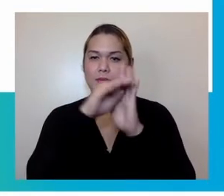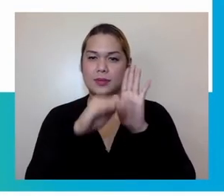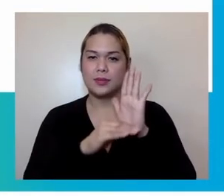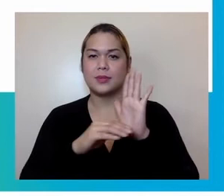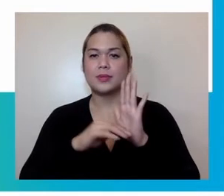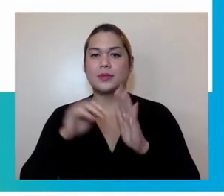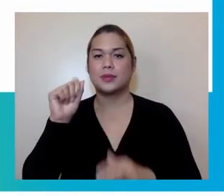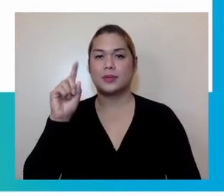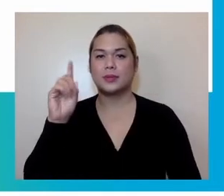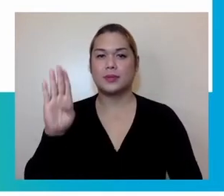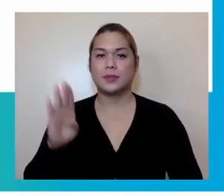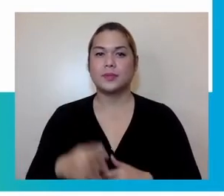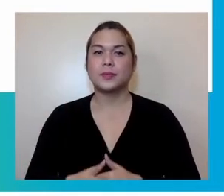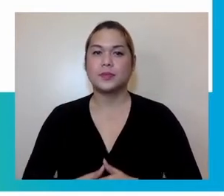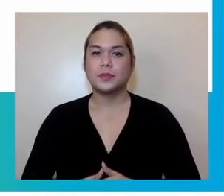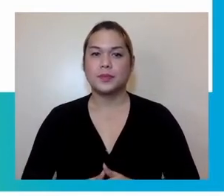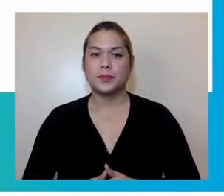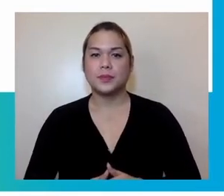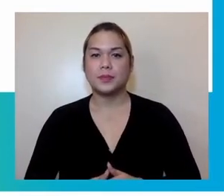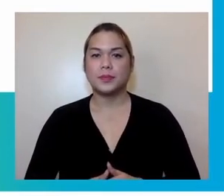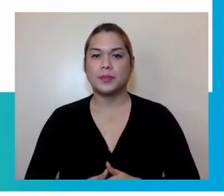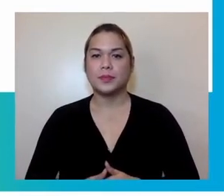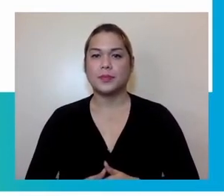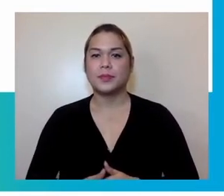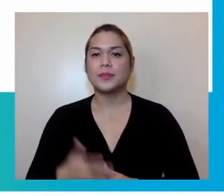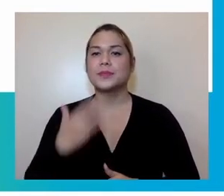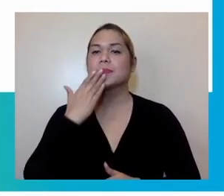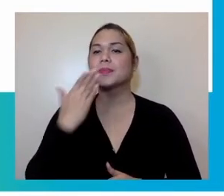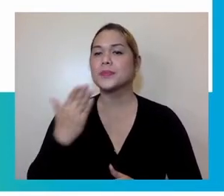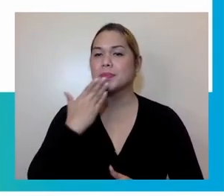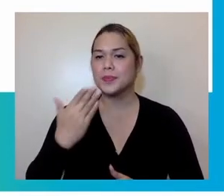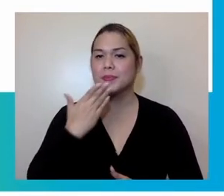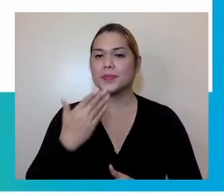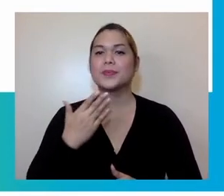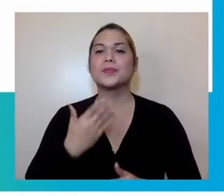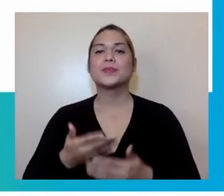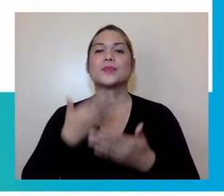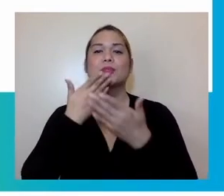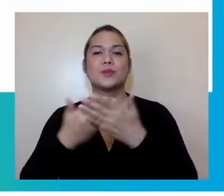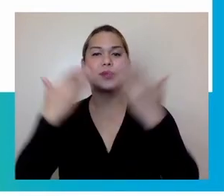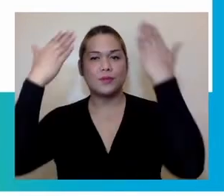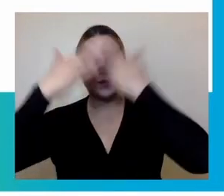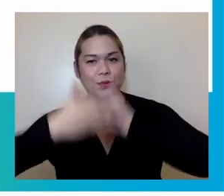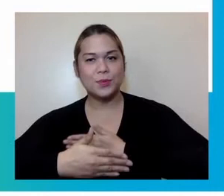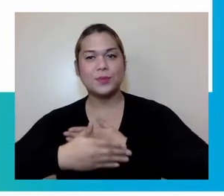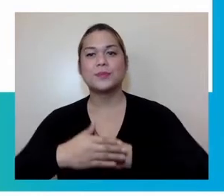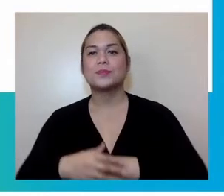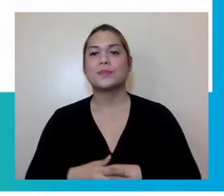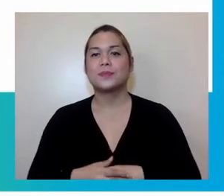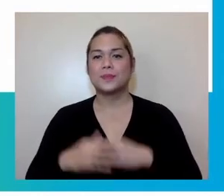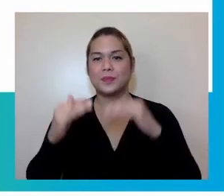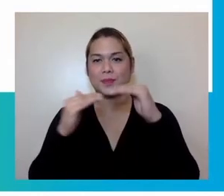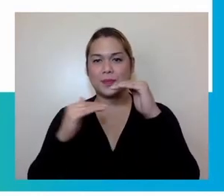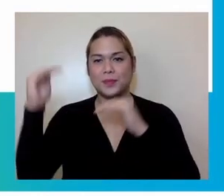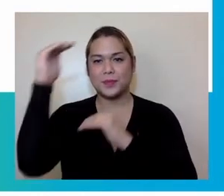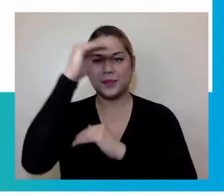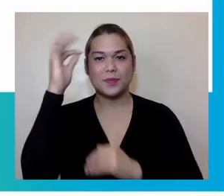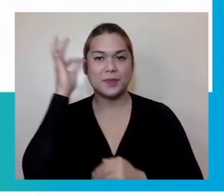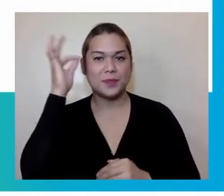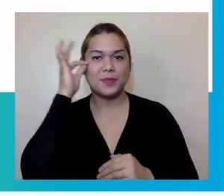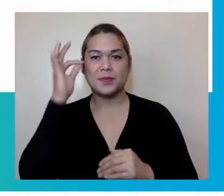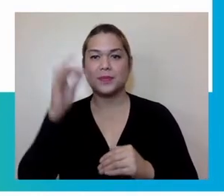Thank you, Madam Moderator. Good afternoon, Executive Director Fisher, fellow speakers in the panel, and to all virtual audience of this